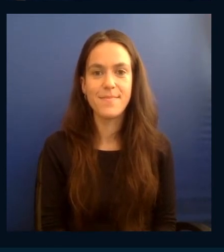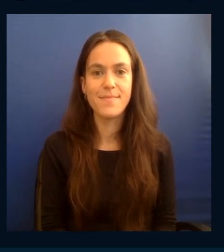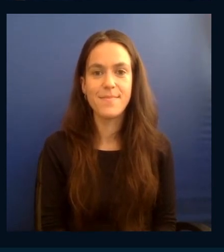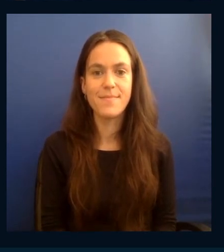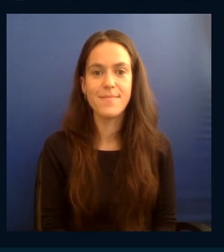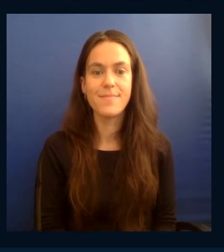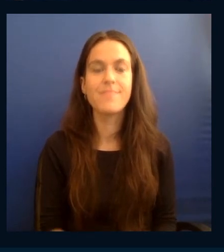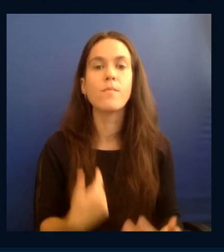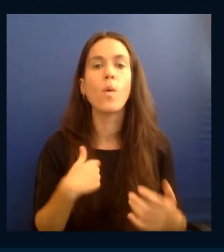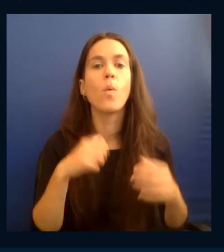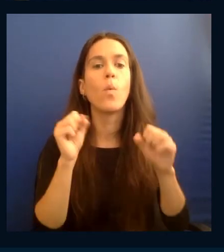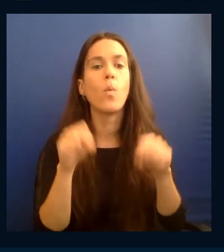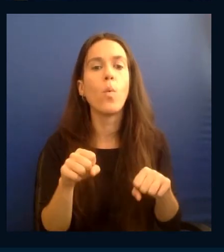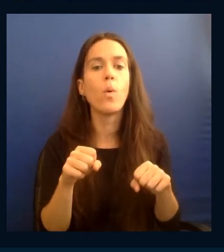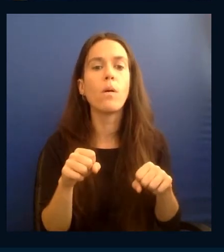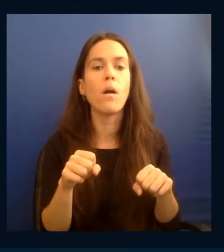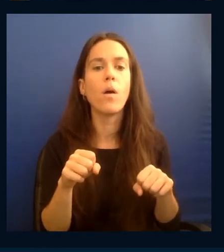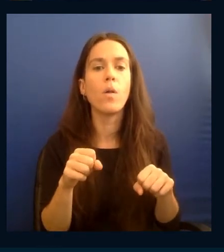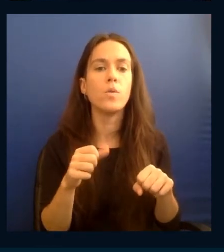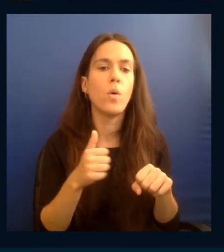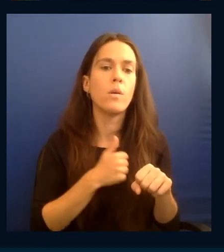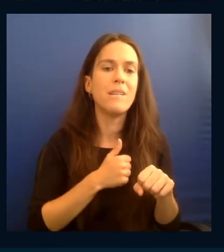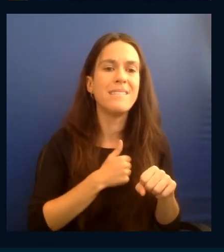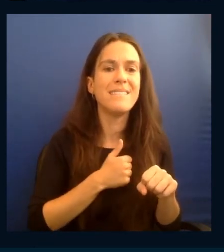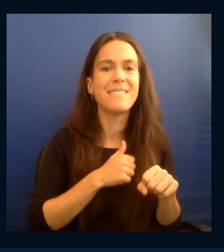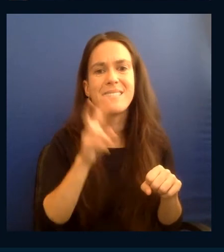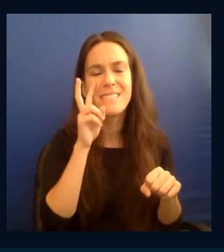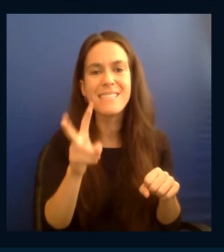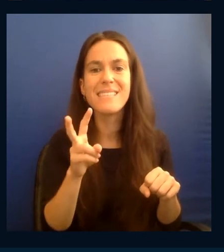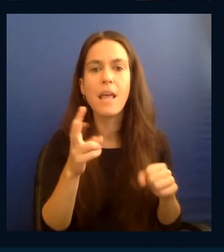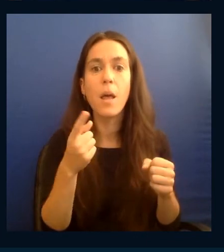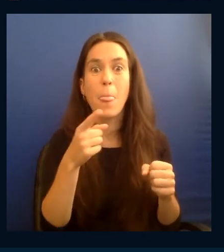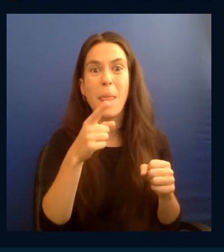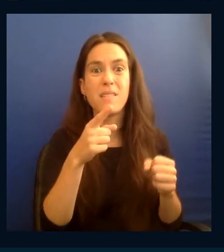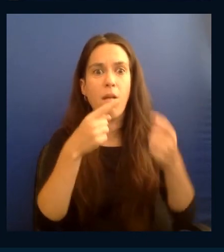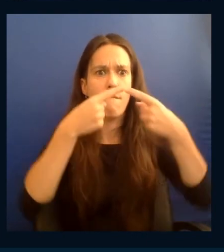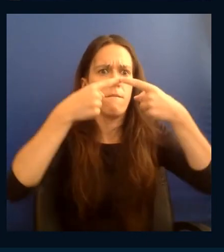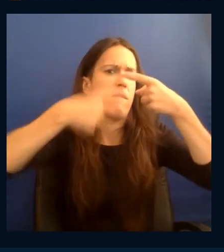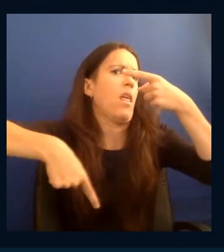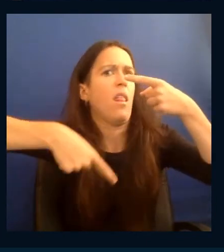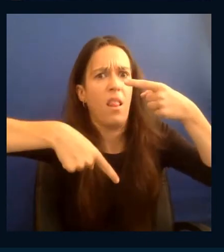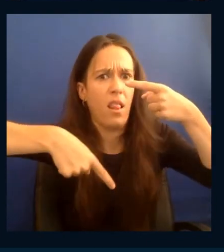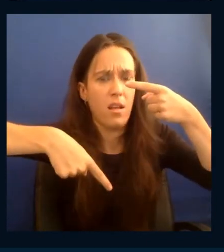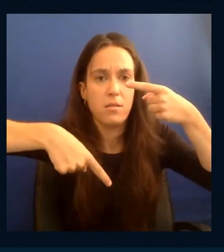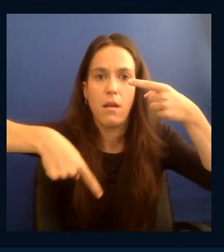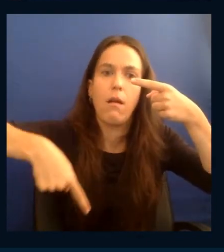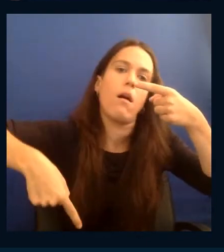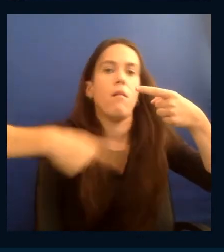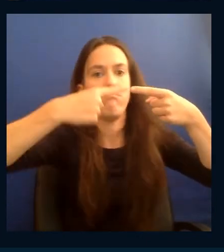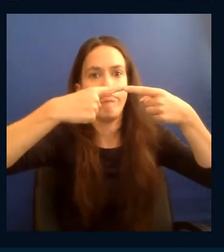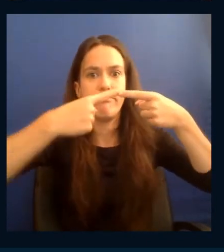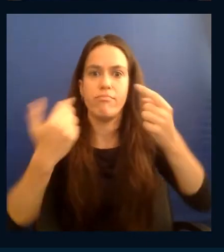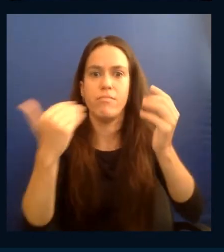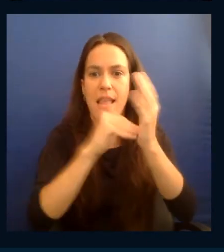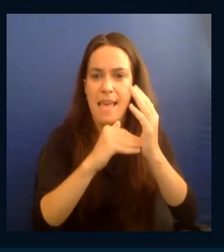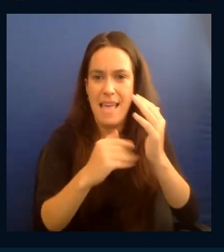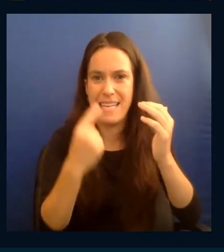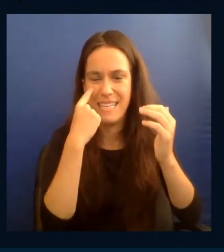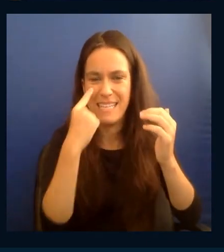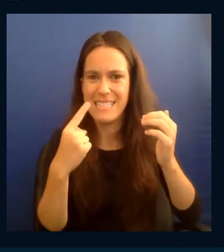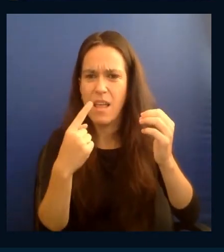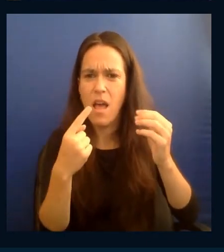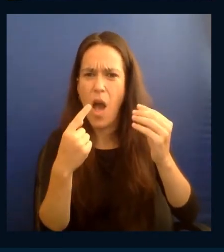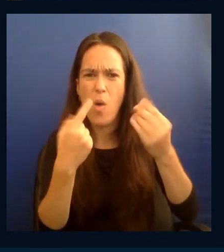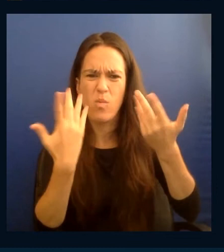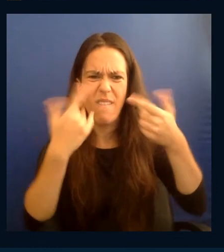trigger, a redeploy trigger. So maybe this deployment fails, we're just going to automatically redeploy it. And maybe that's really critical because maybe it failed for some